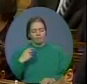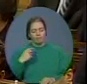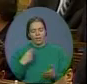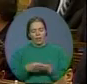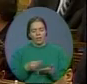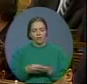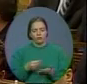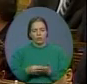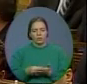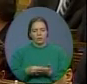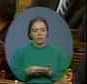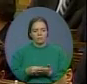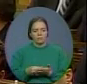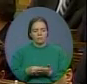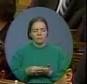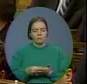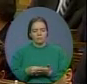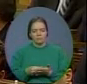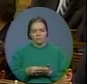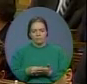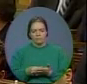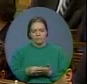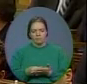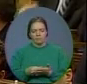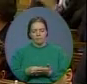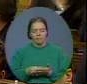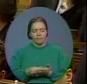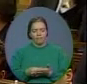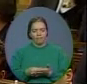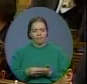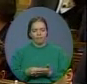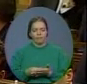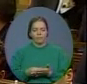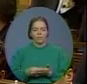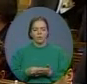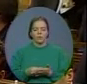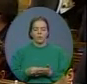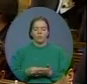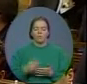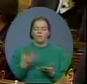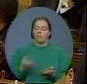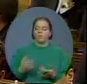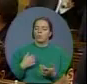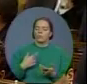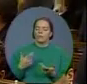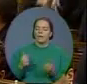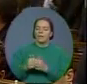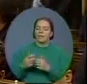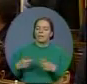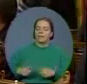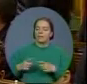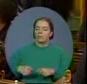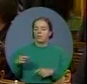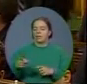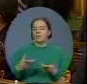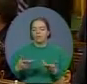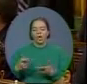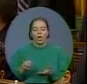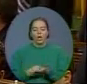game in the company of the member from York Centre. The sky is your limit during this auction. A successful bid is not a